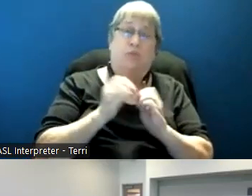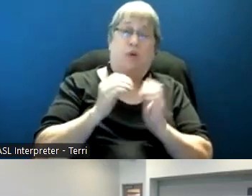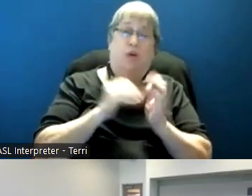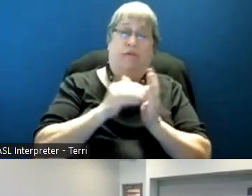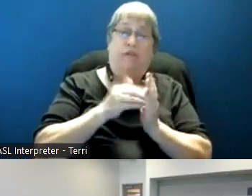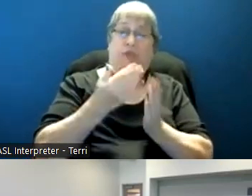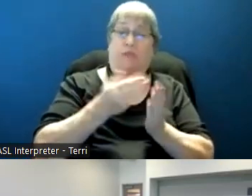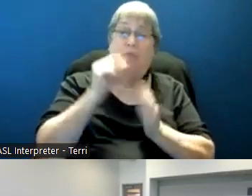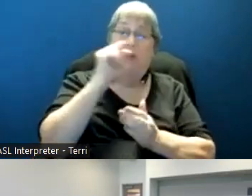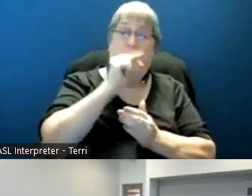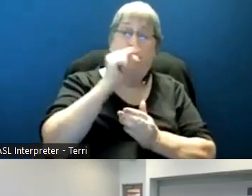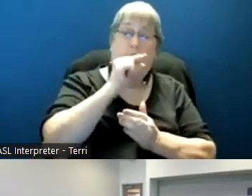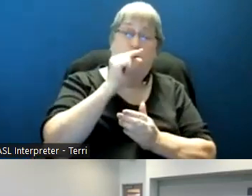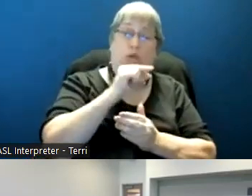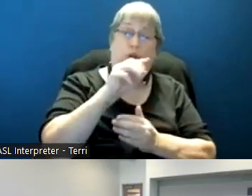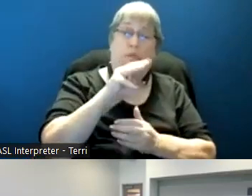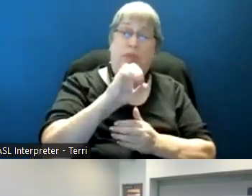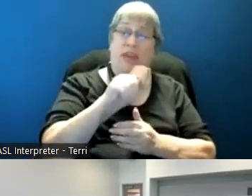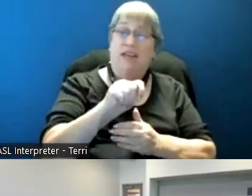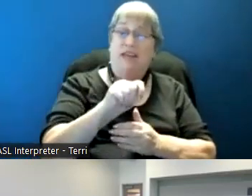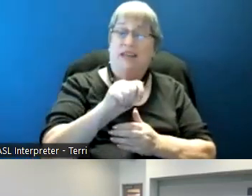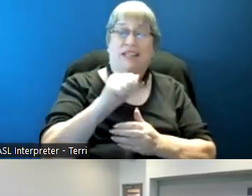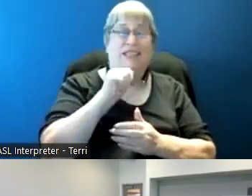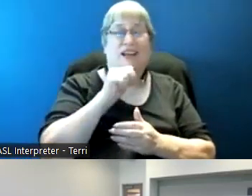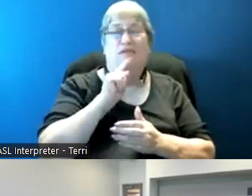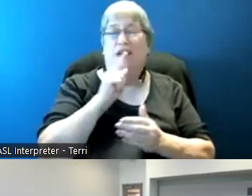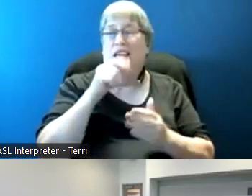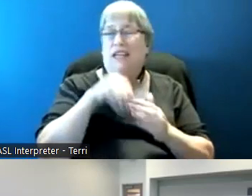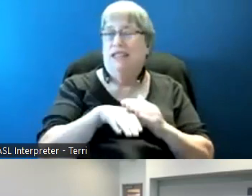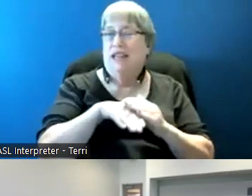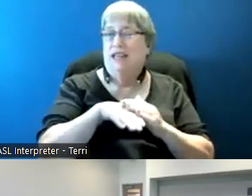not be as accessible of a tool to be providing, this